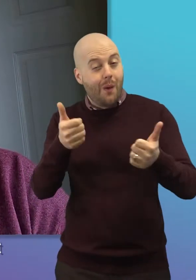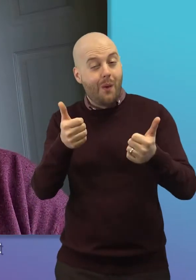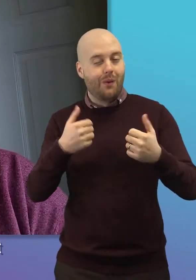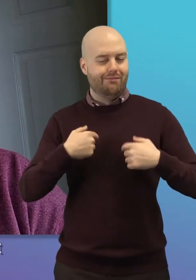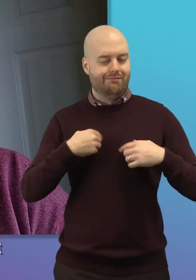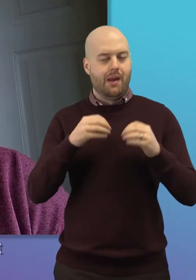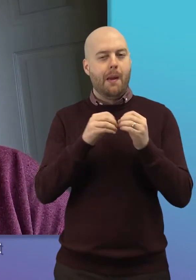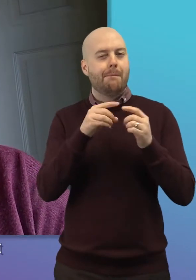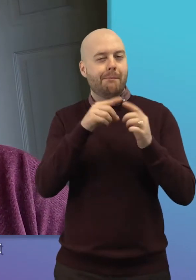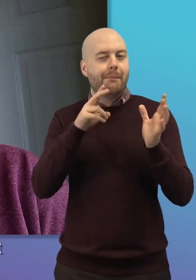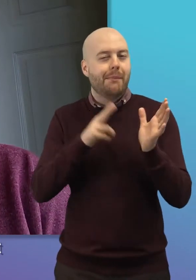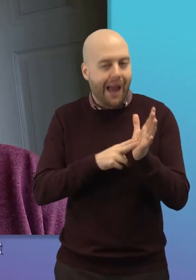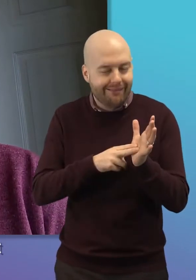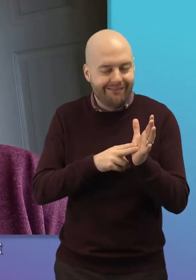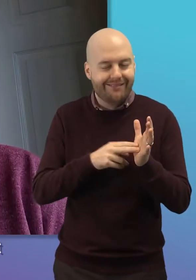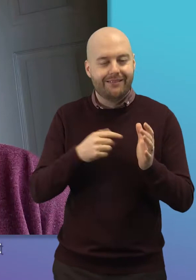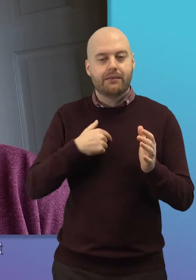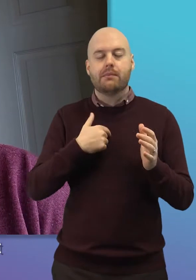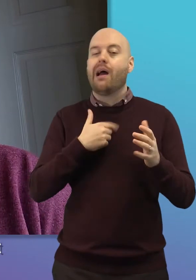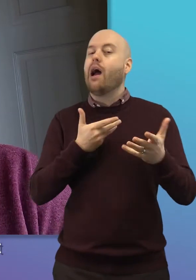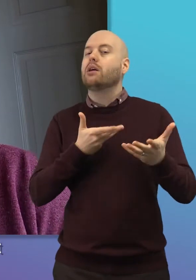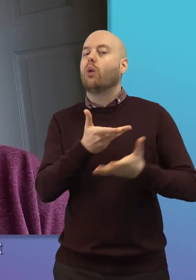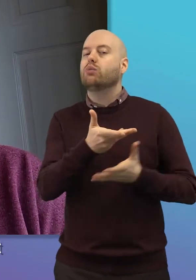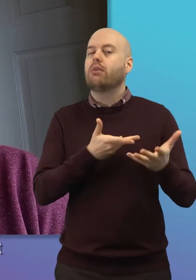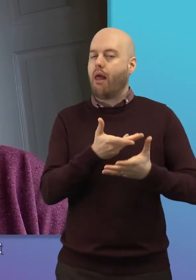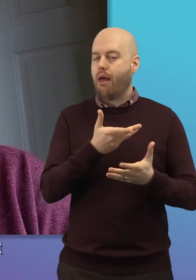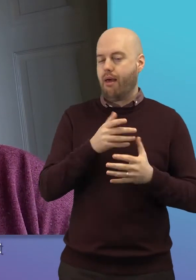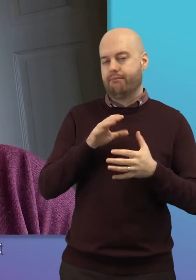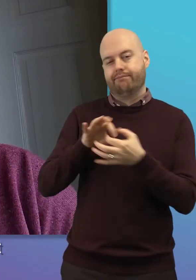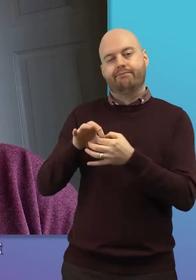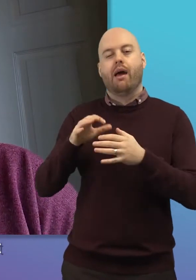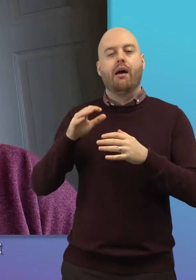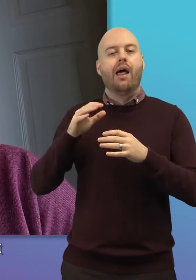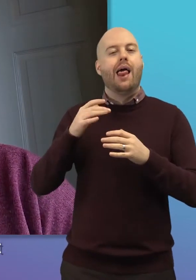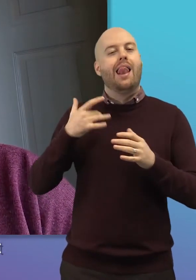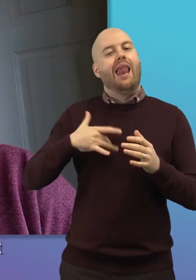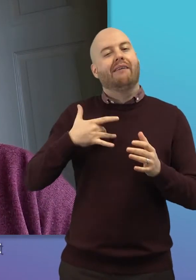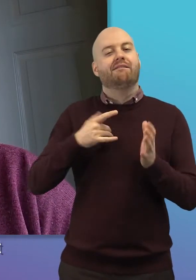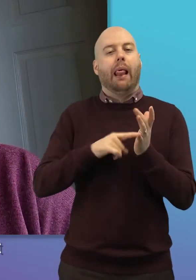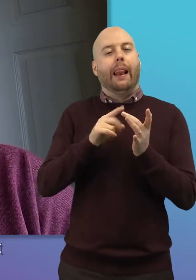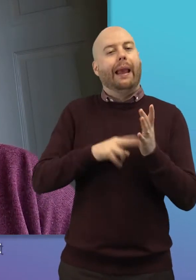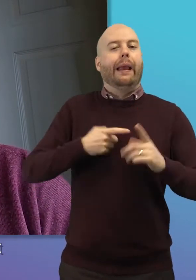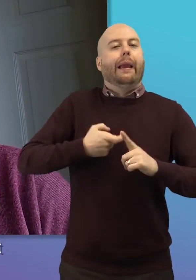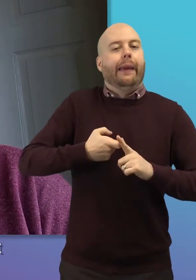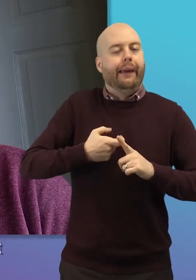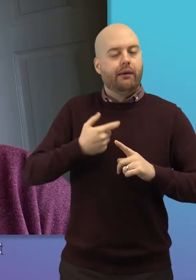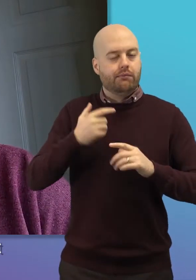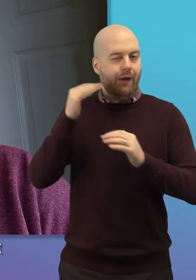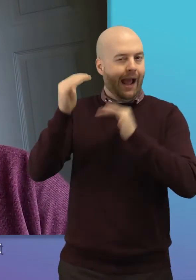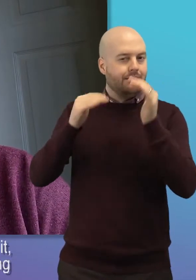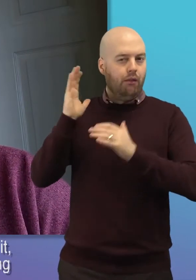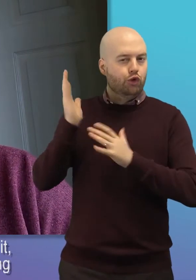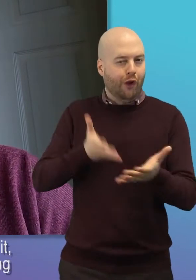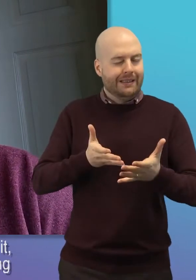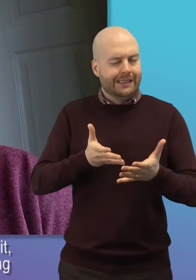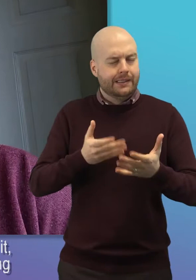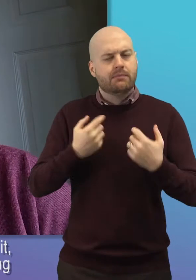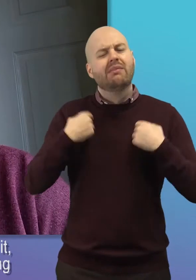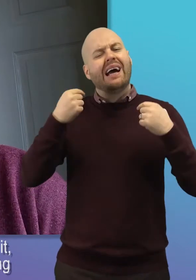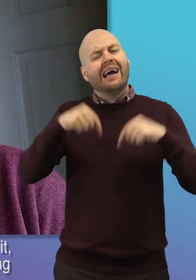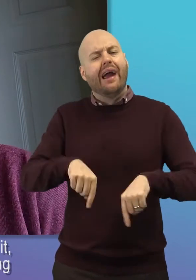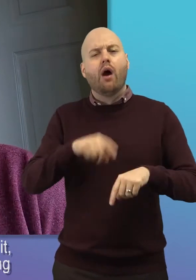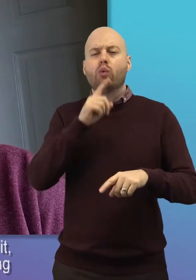Hi there, I'm Ben and I'm a counsellor in the adult service at Lifelink, and I'm here today to talk about compassion. So what is